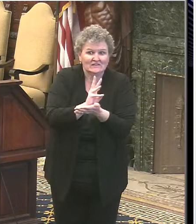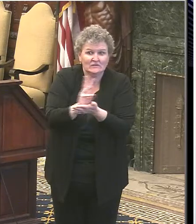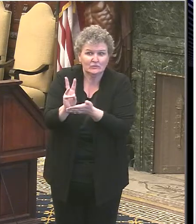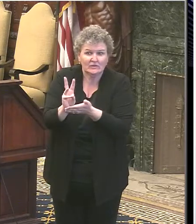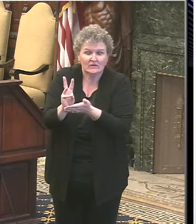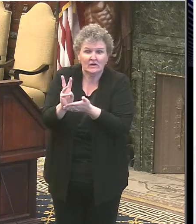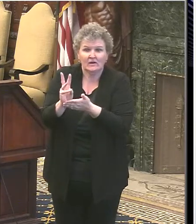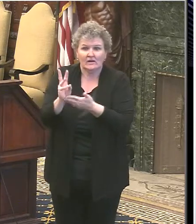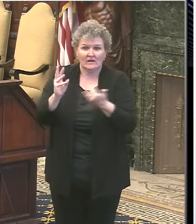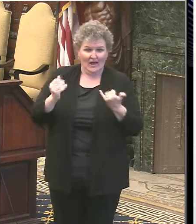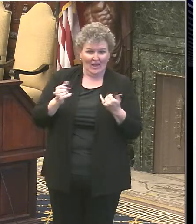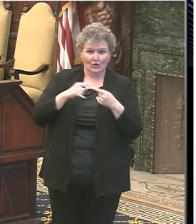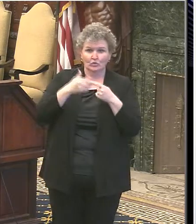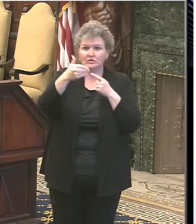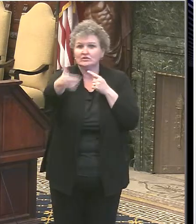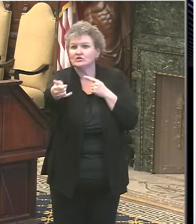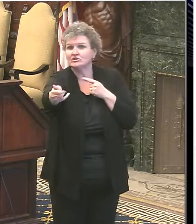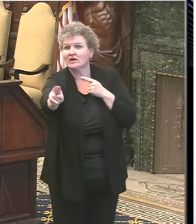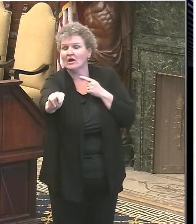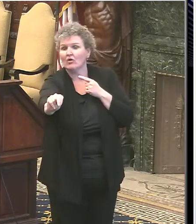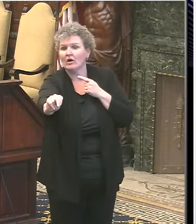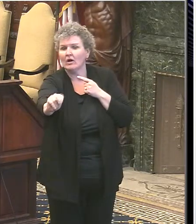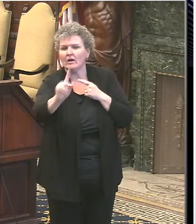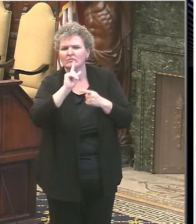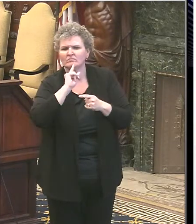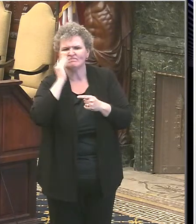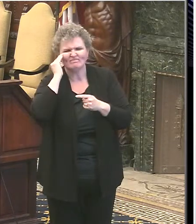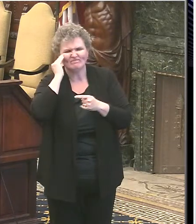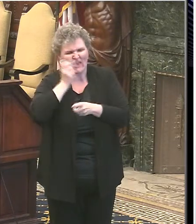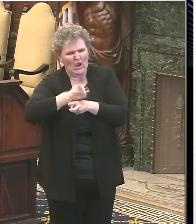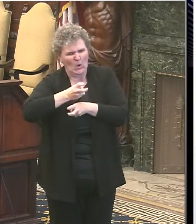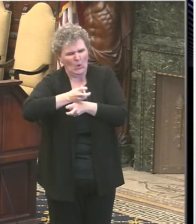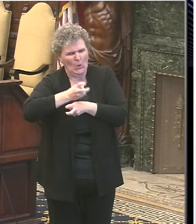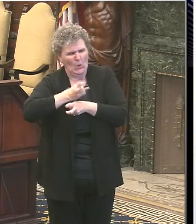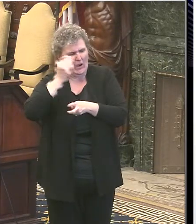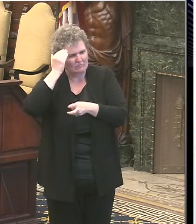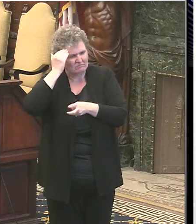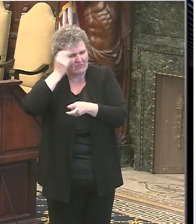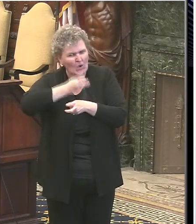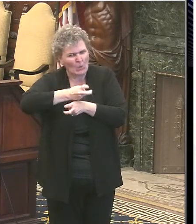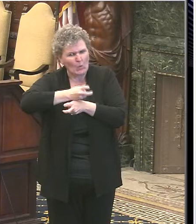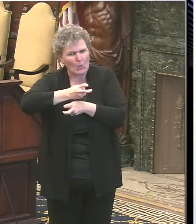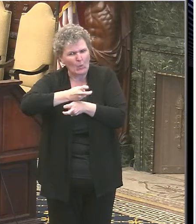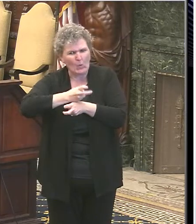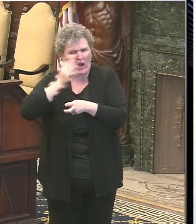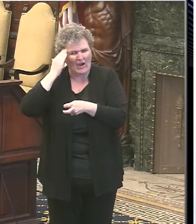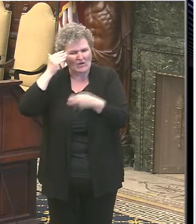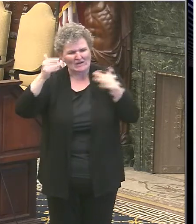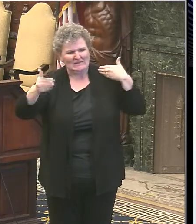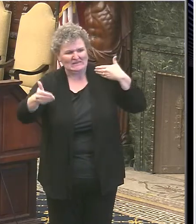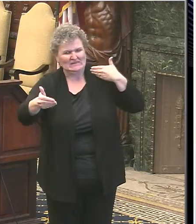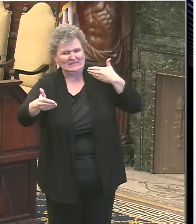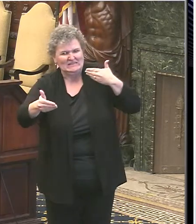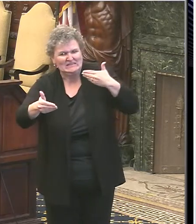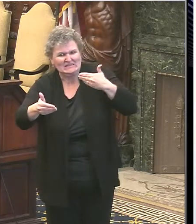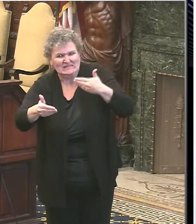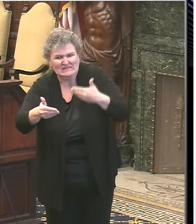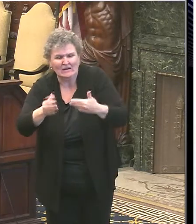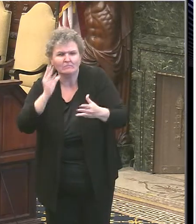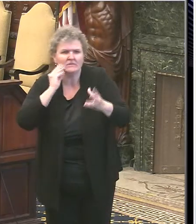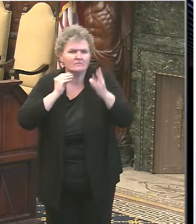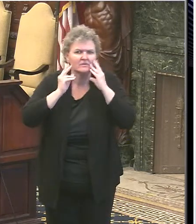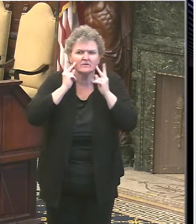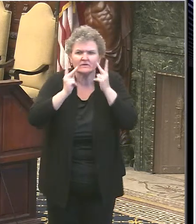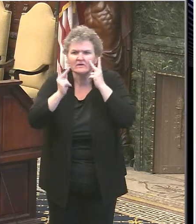to be very difficult. We recognize that. But we are, in the big picture, close to the end of this. We've been through this for almost 9